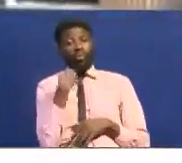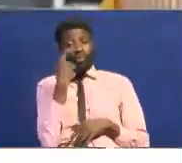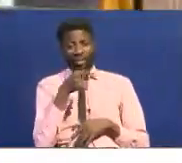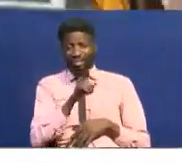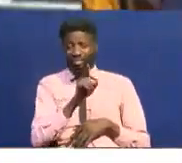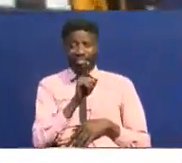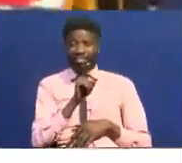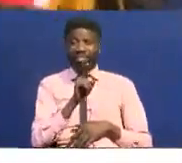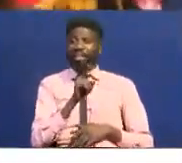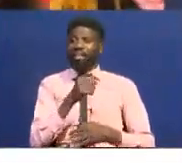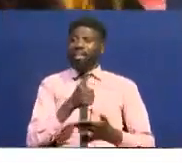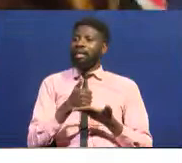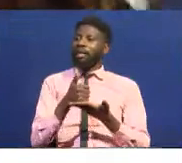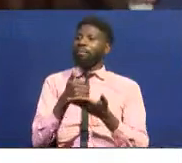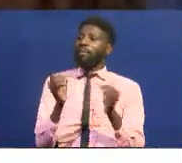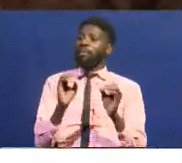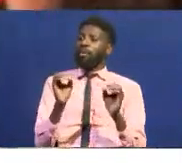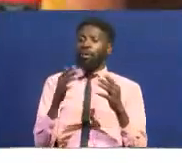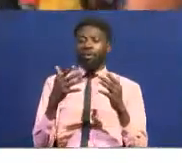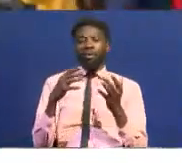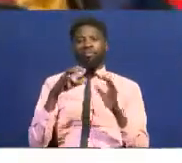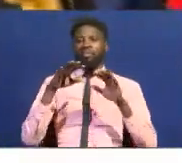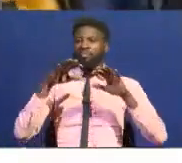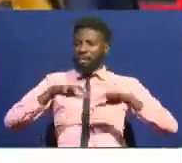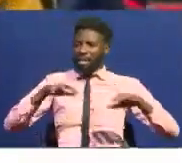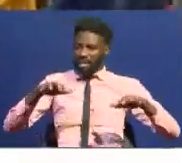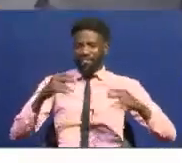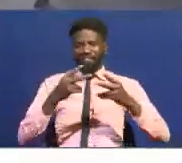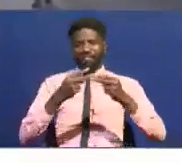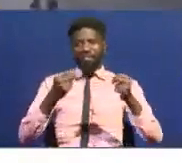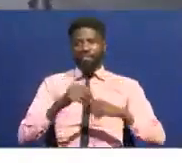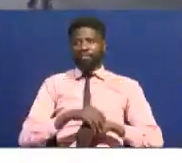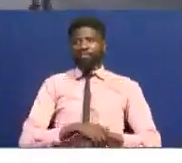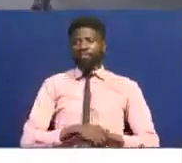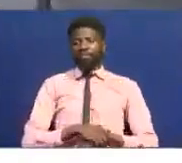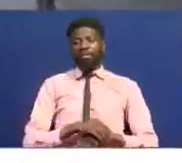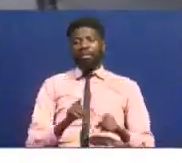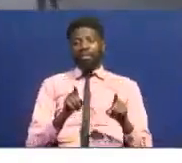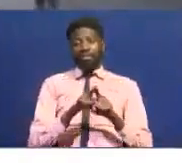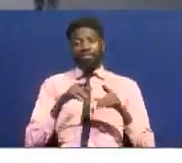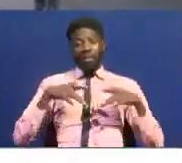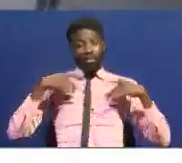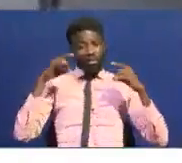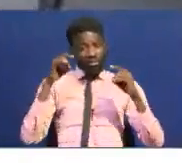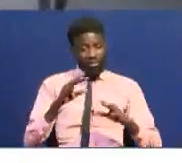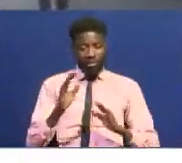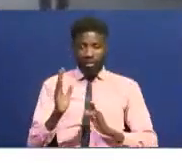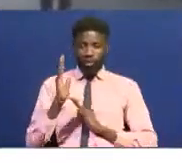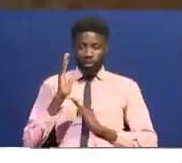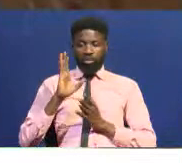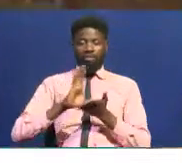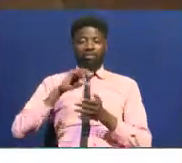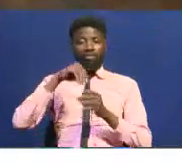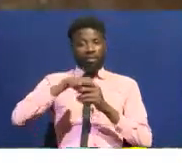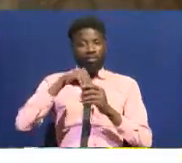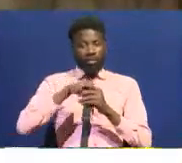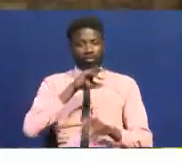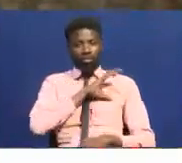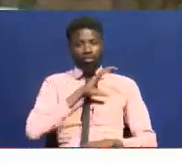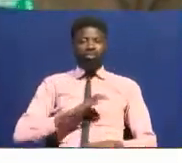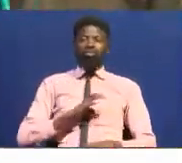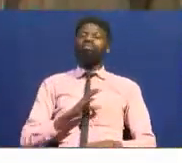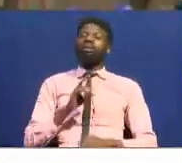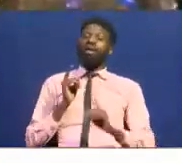or deceptive environmental marketing. In addition, the Australian Securities and Investment Commission will offer safeguards to